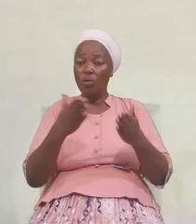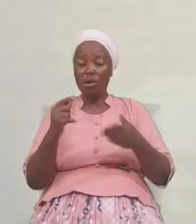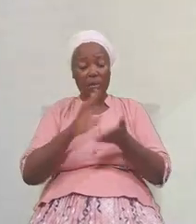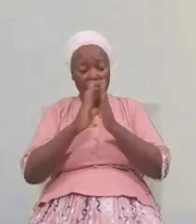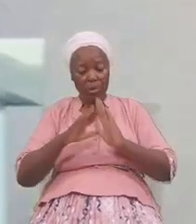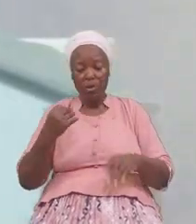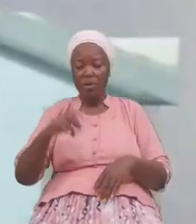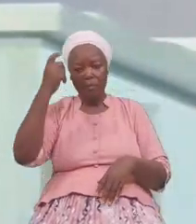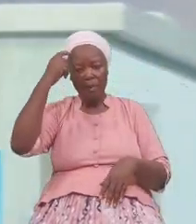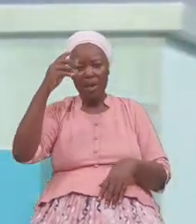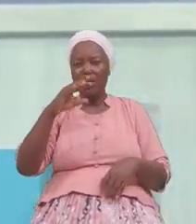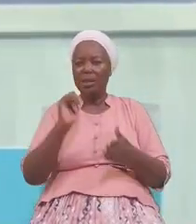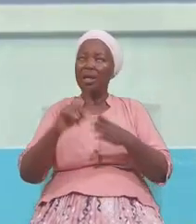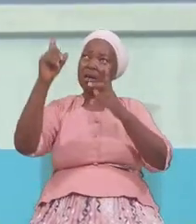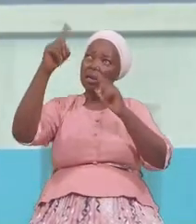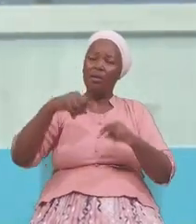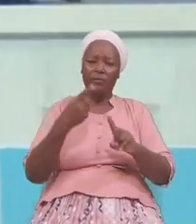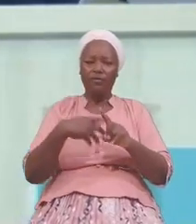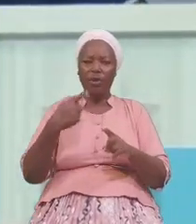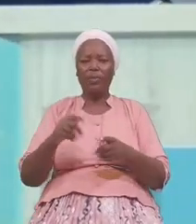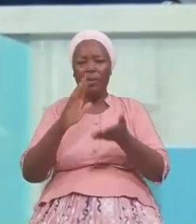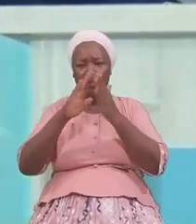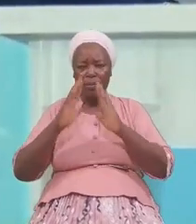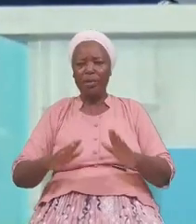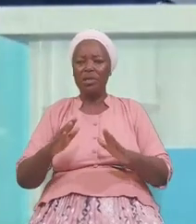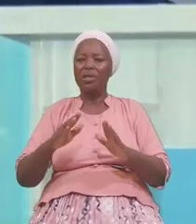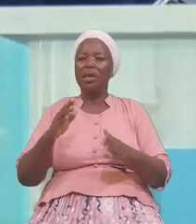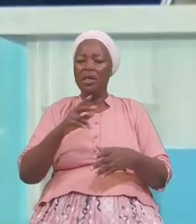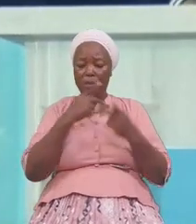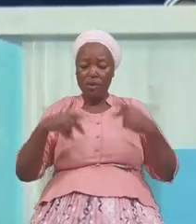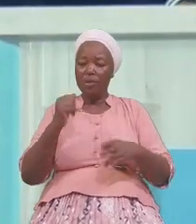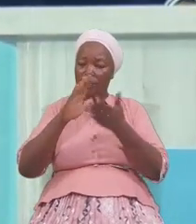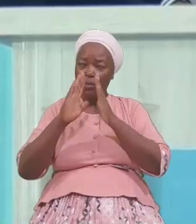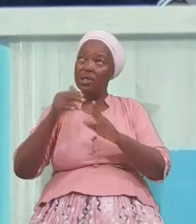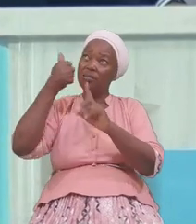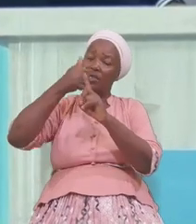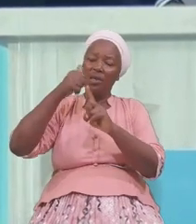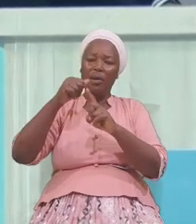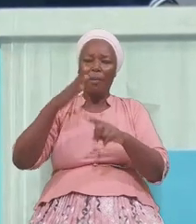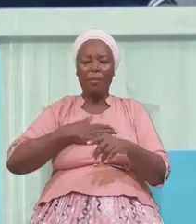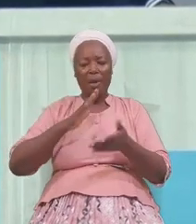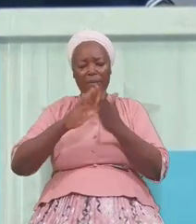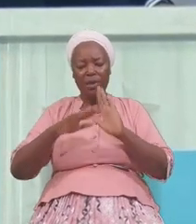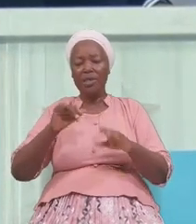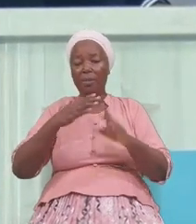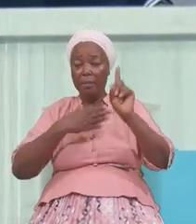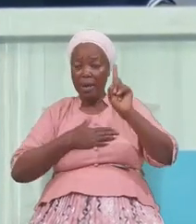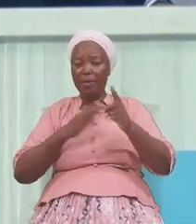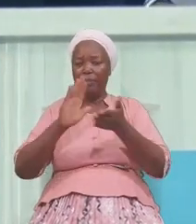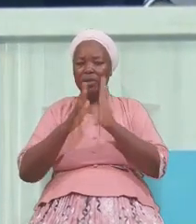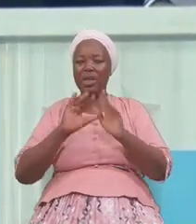peace of mind that comes from the peace, the Prince of Peace. My peace I give unto